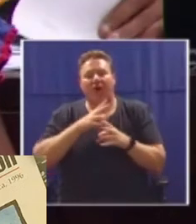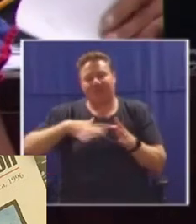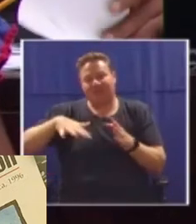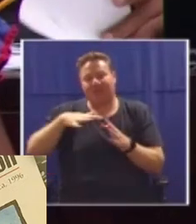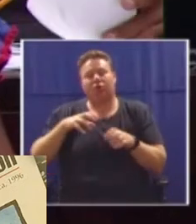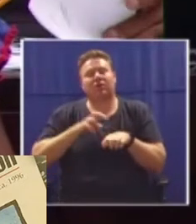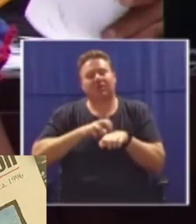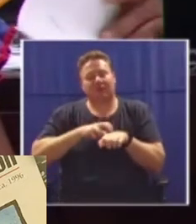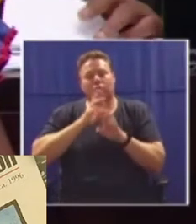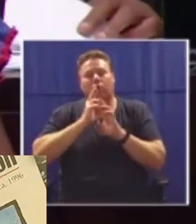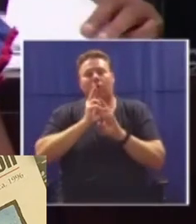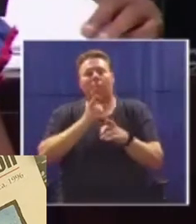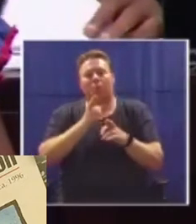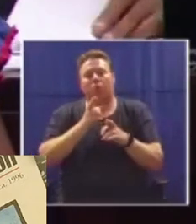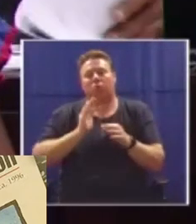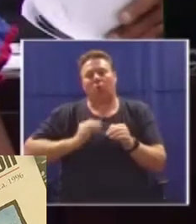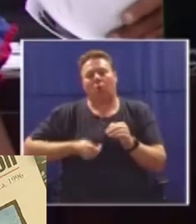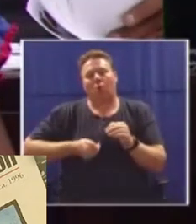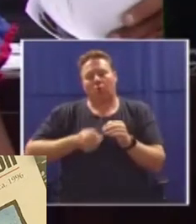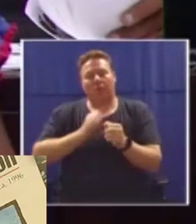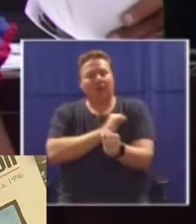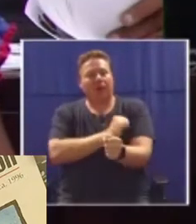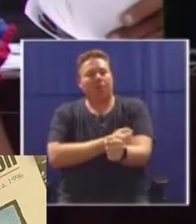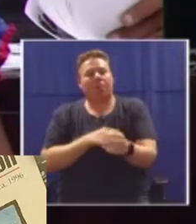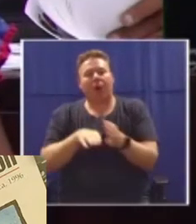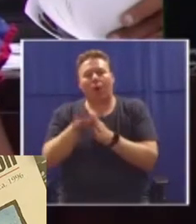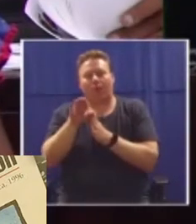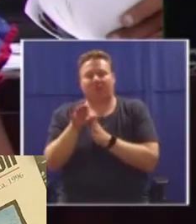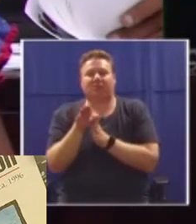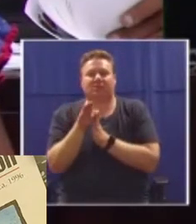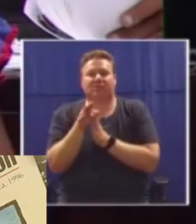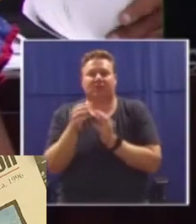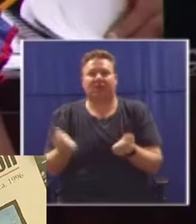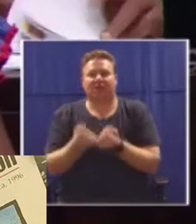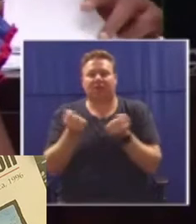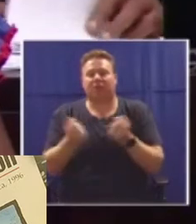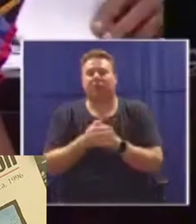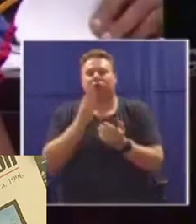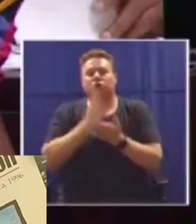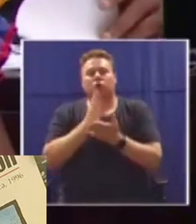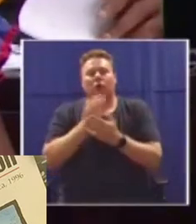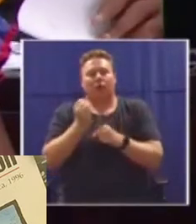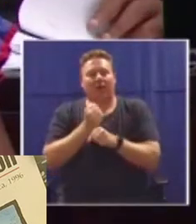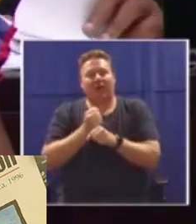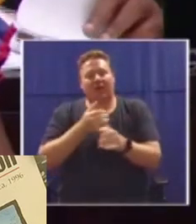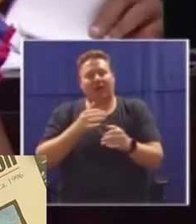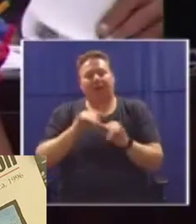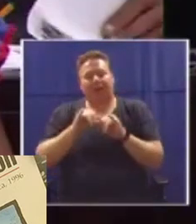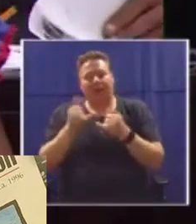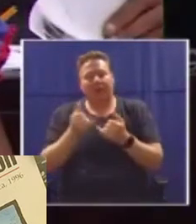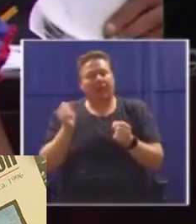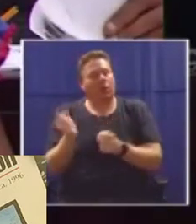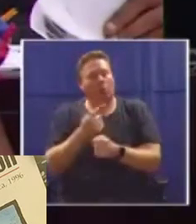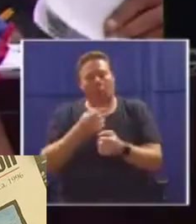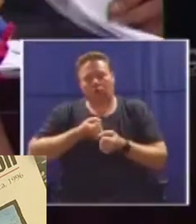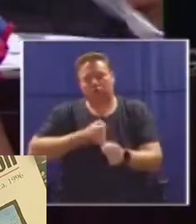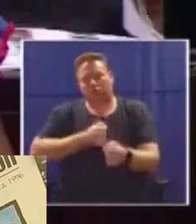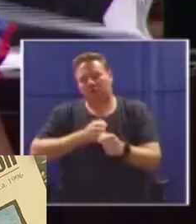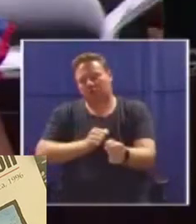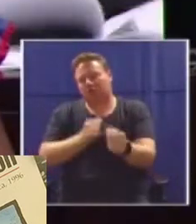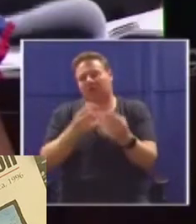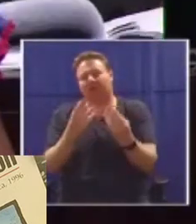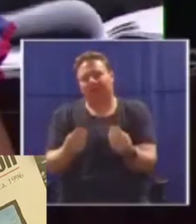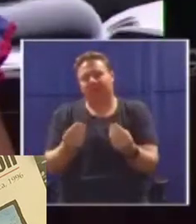on their women empowerment effort and ensure all companies have a strategy to promote and empower women's